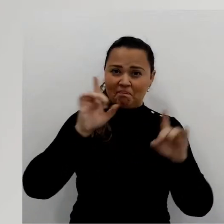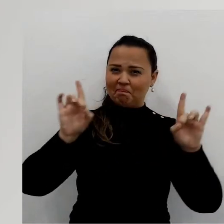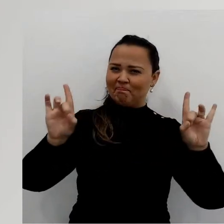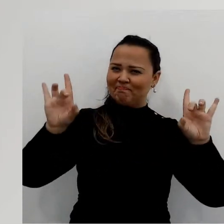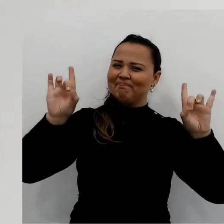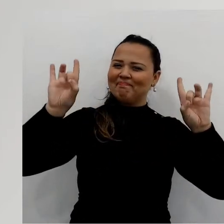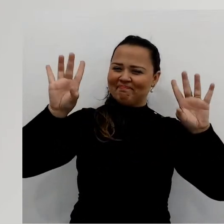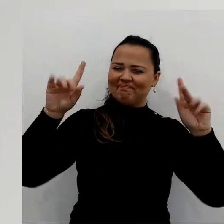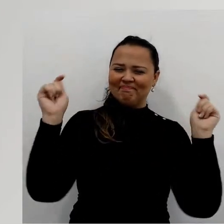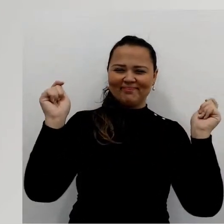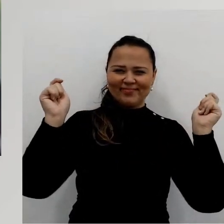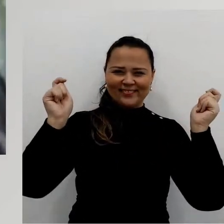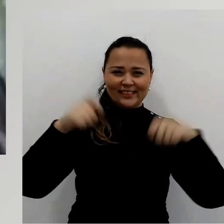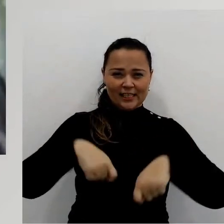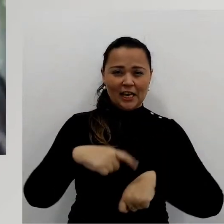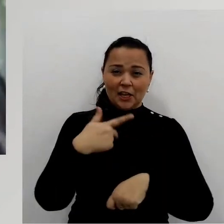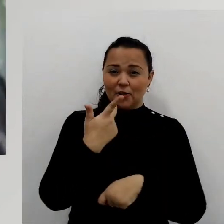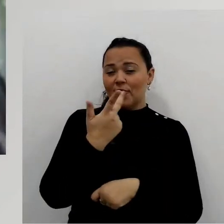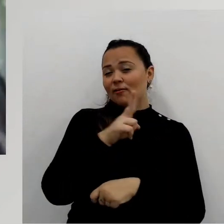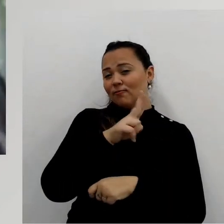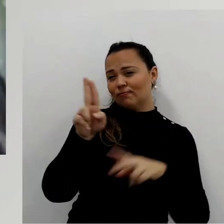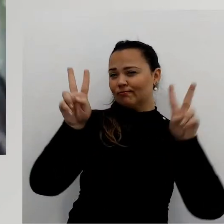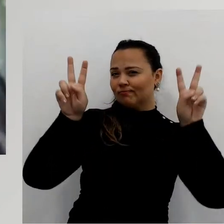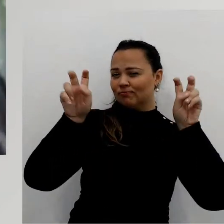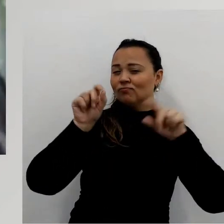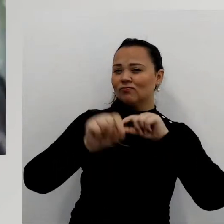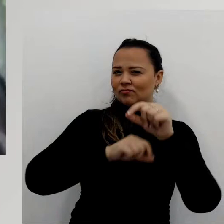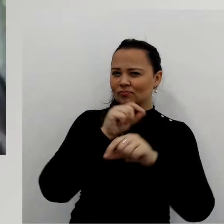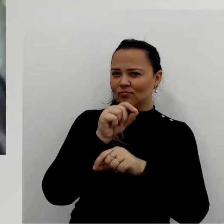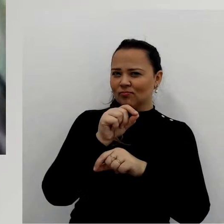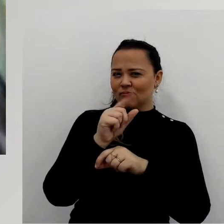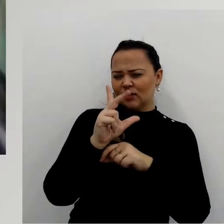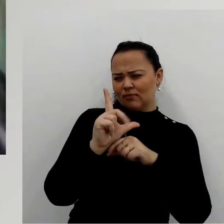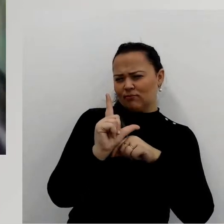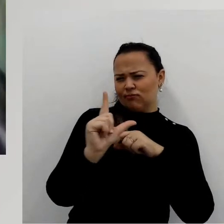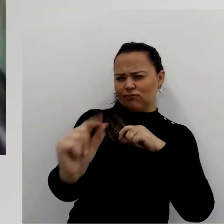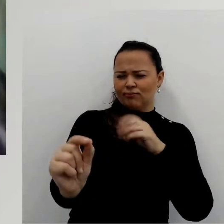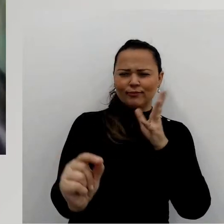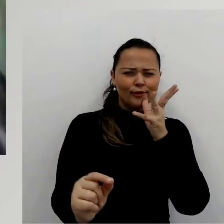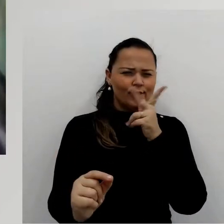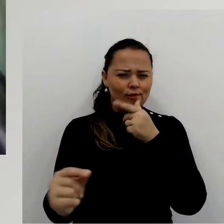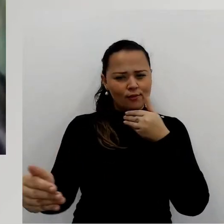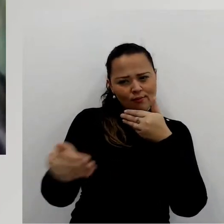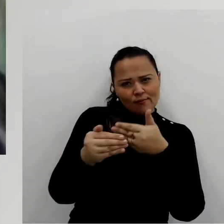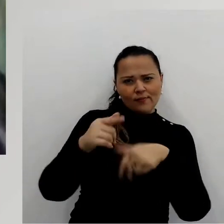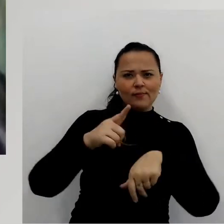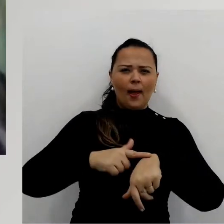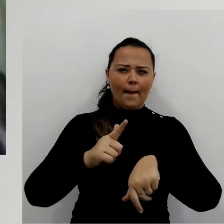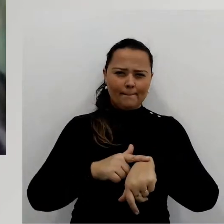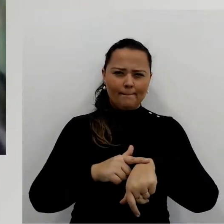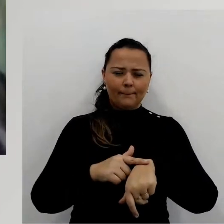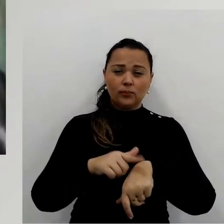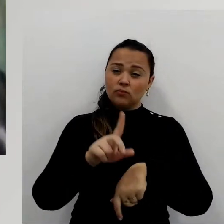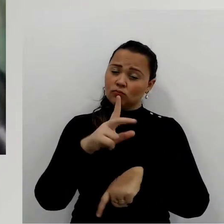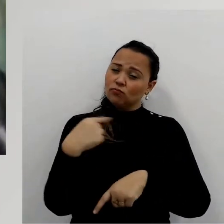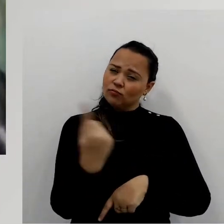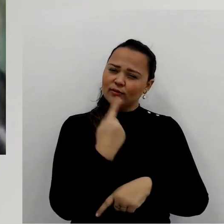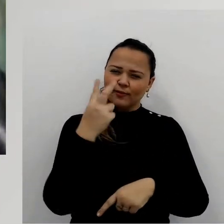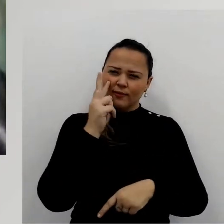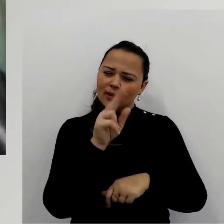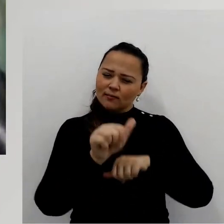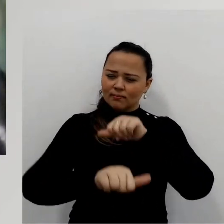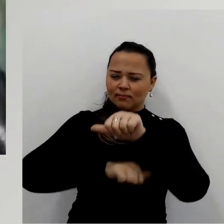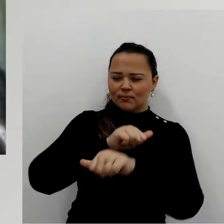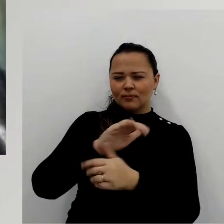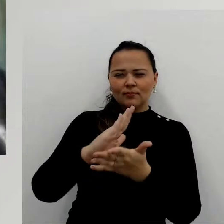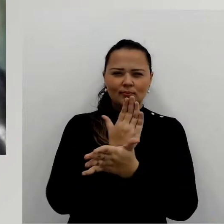short runs. And so as that evolves, we will see more of a shift. We've already seen a very